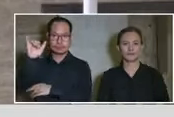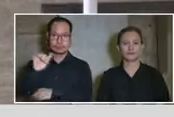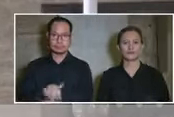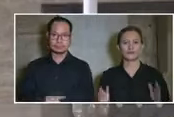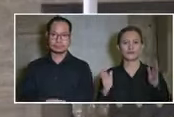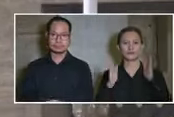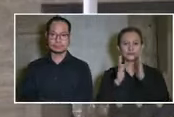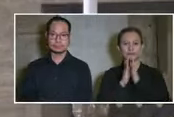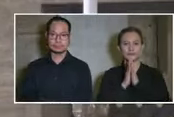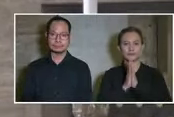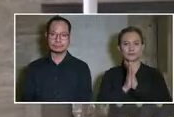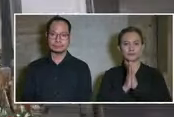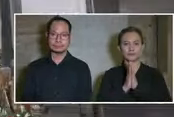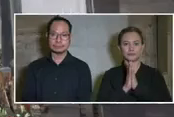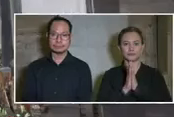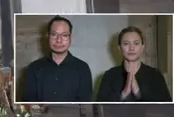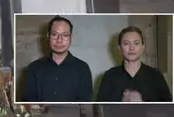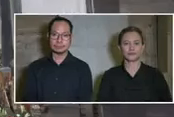Amen.